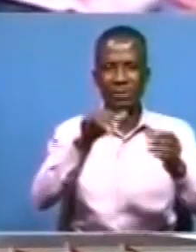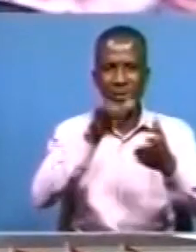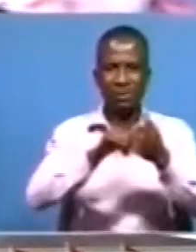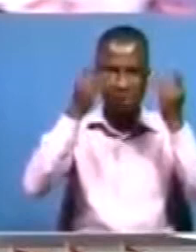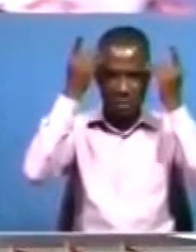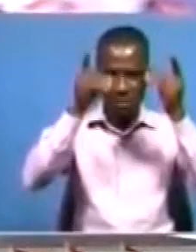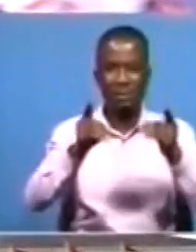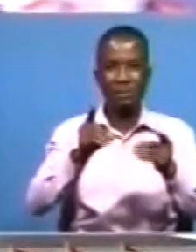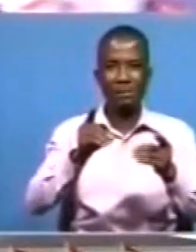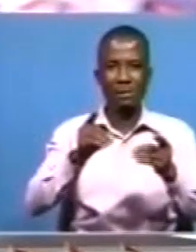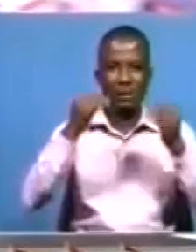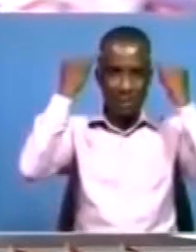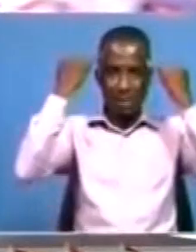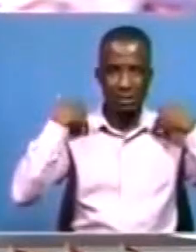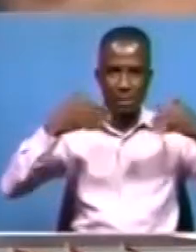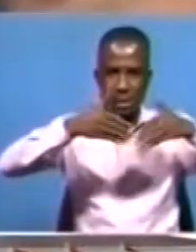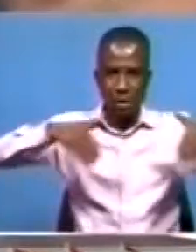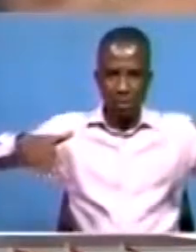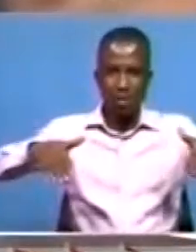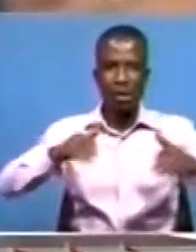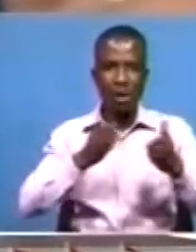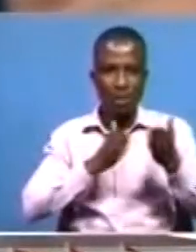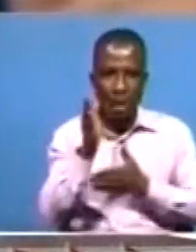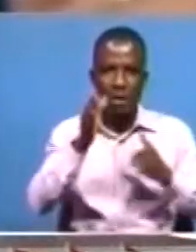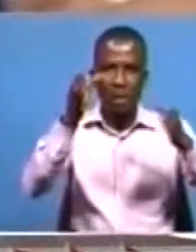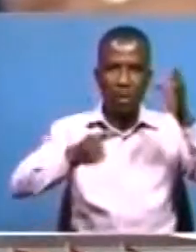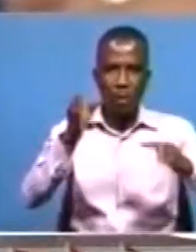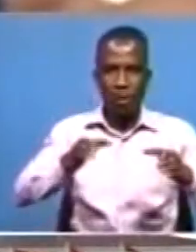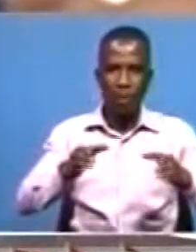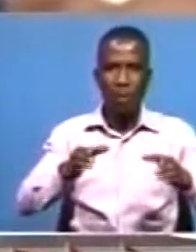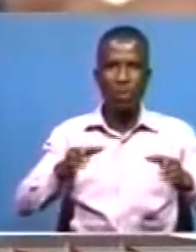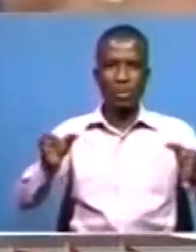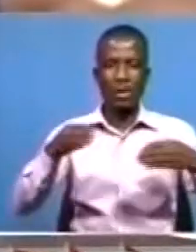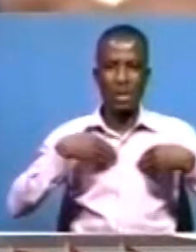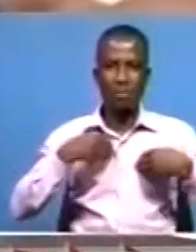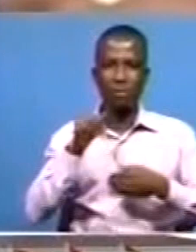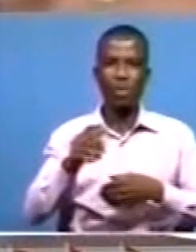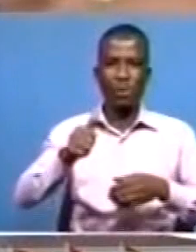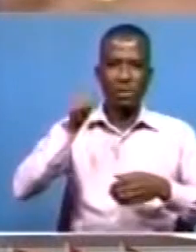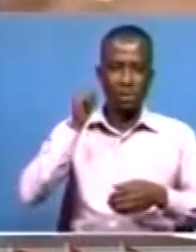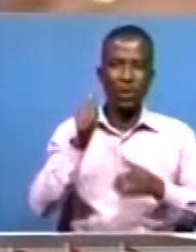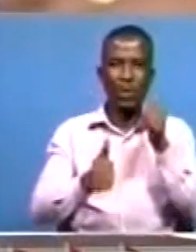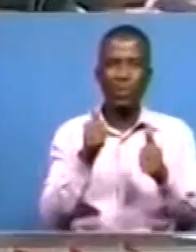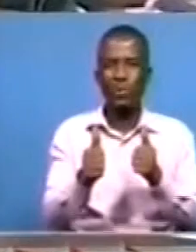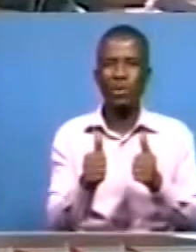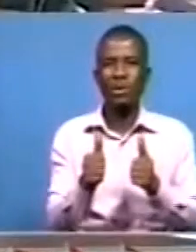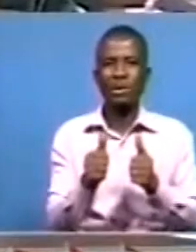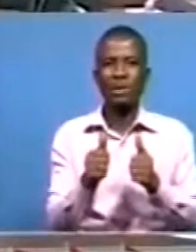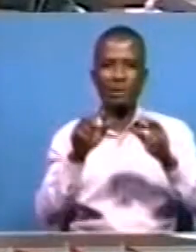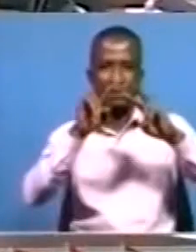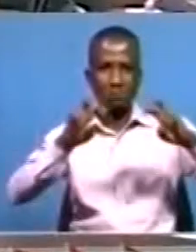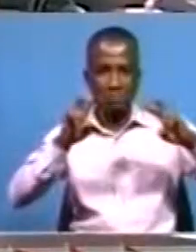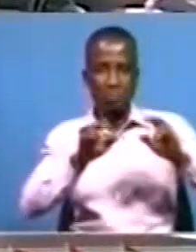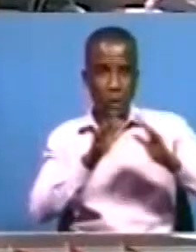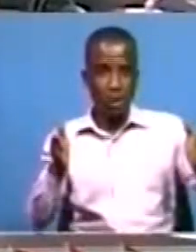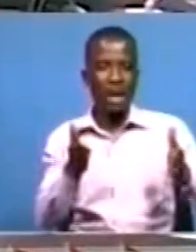issue that was determined by the ordinary bench is whether it is proper for the court to exercise judicial discretion and allow the petitioner to